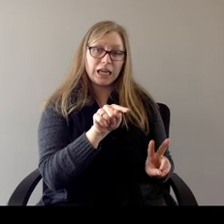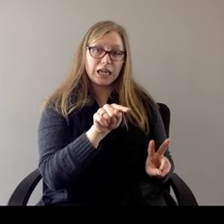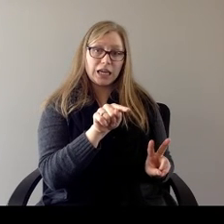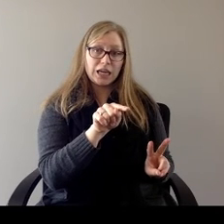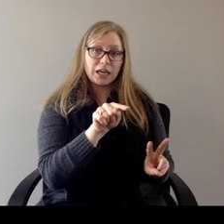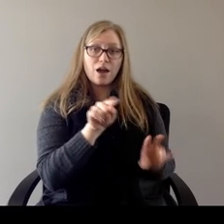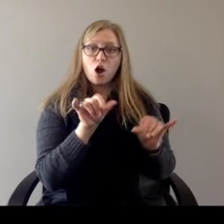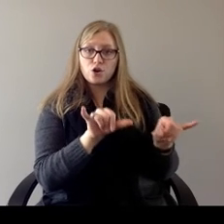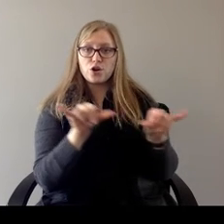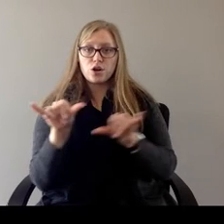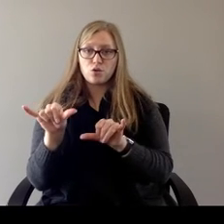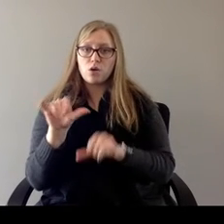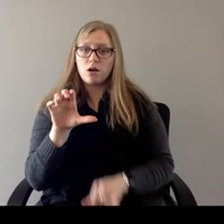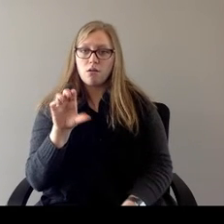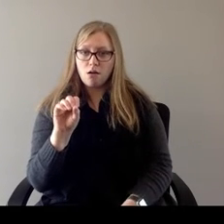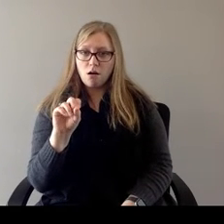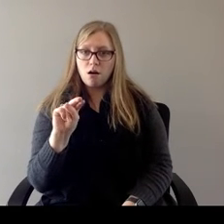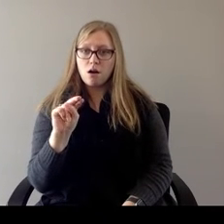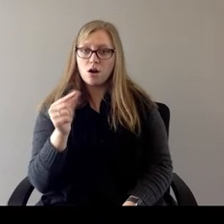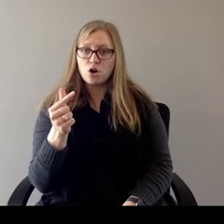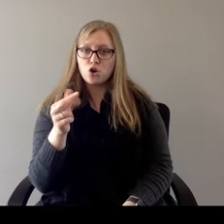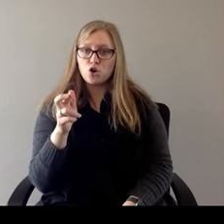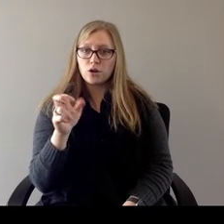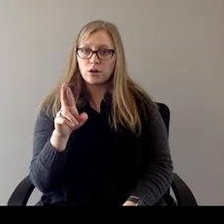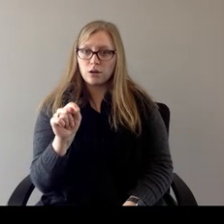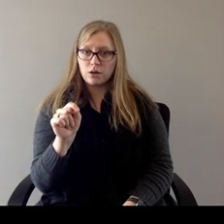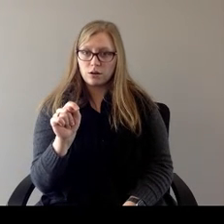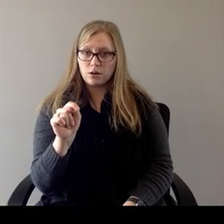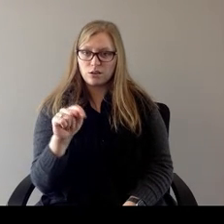say ZX